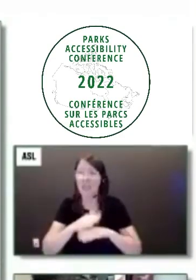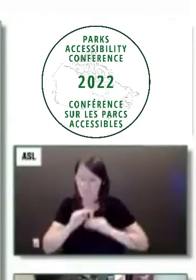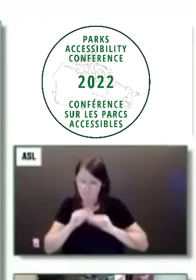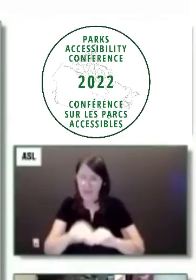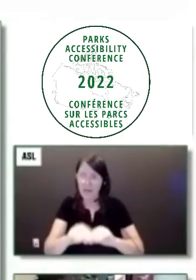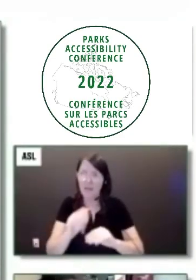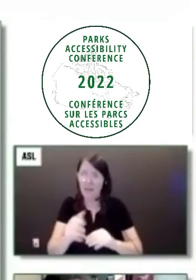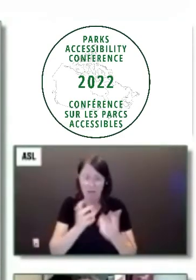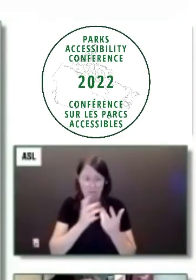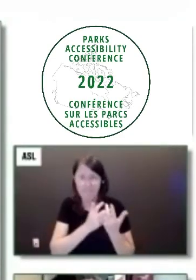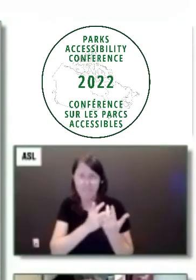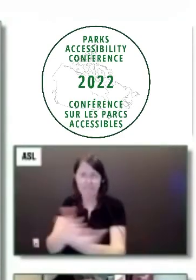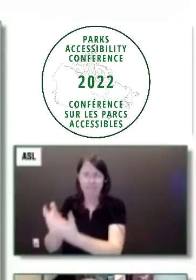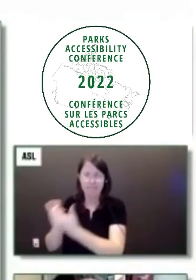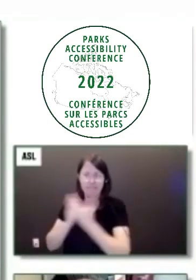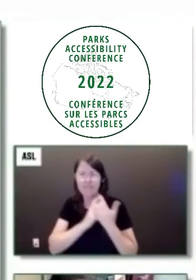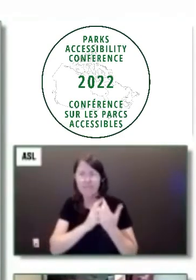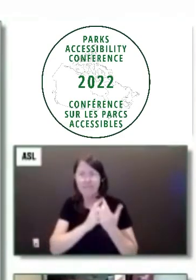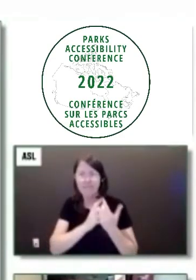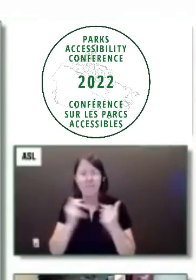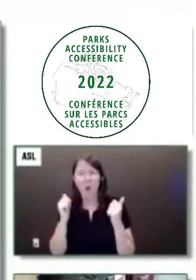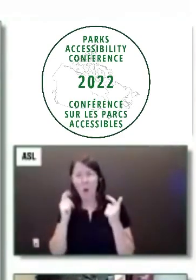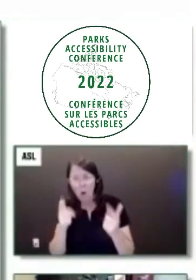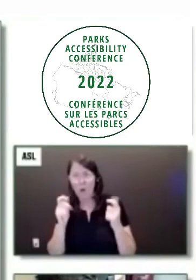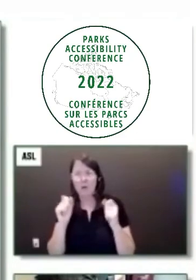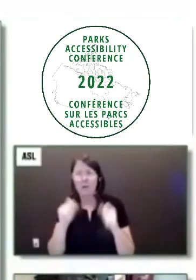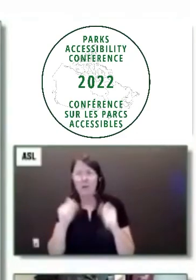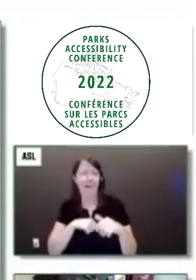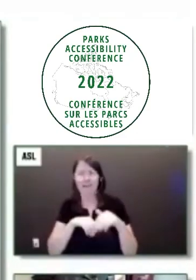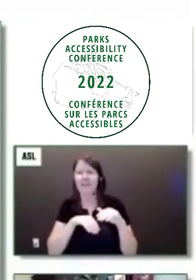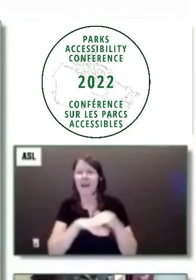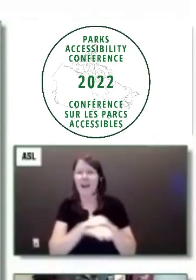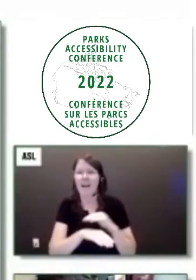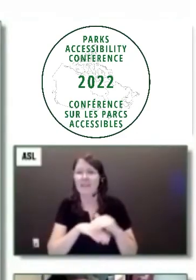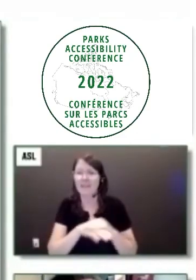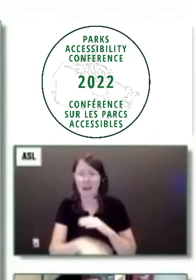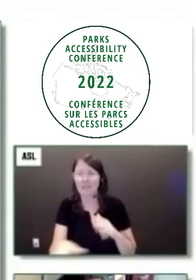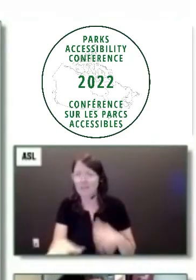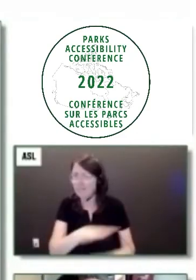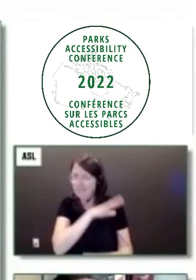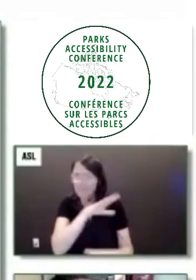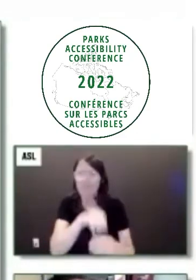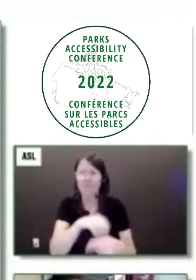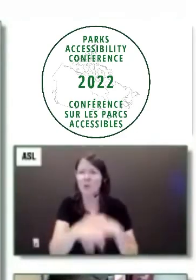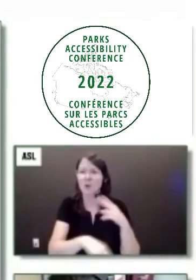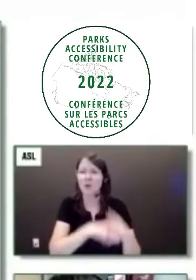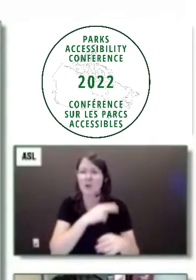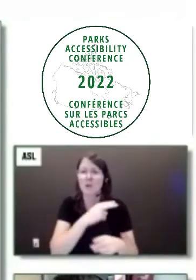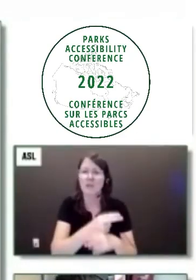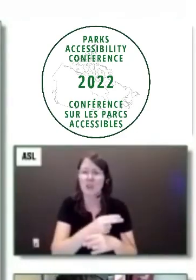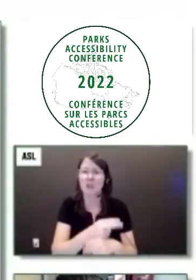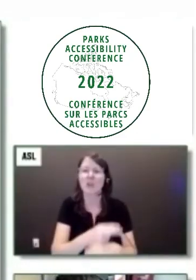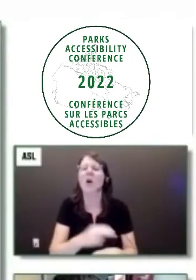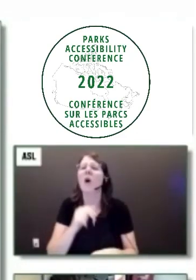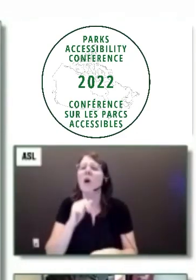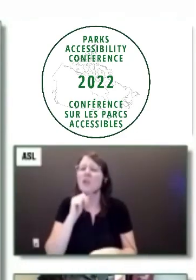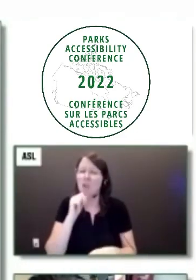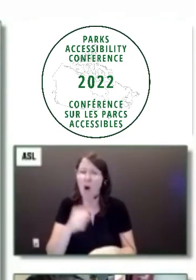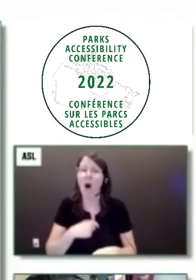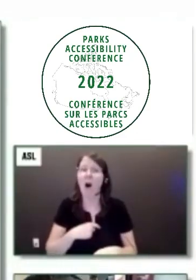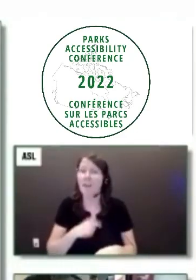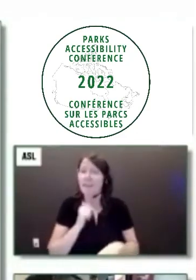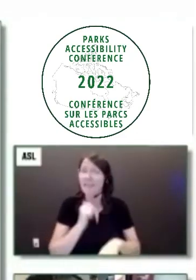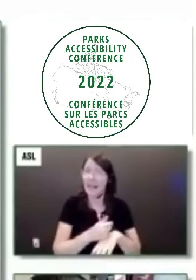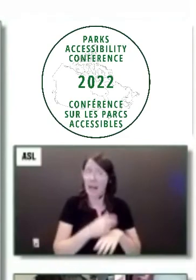So not investing in solutions that create that set of other users or visitors.